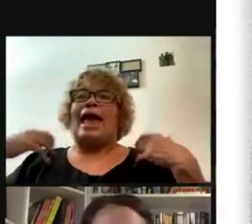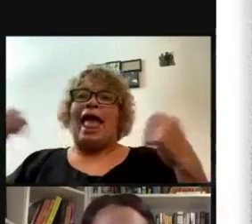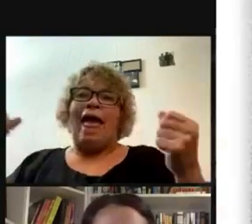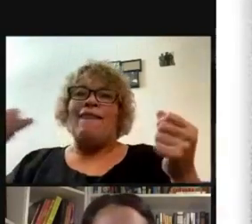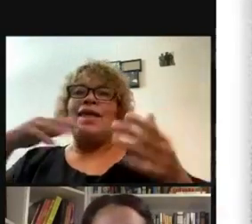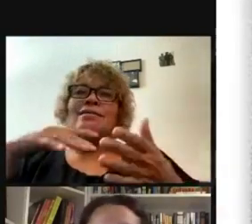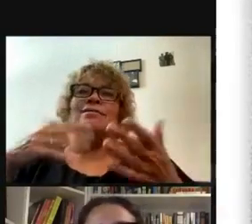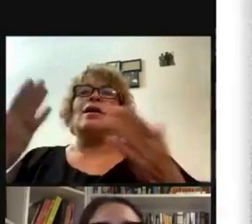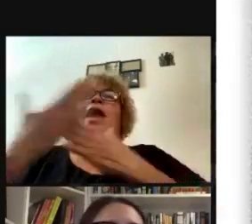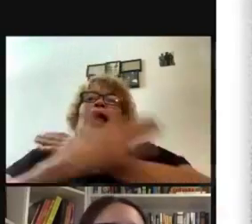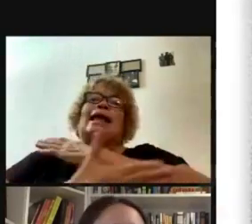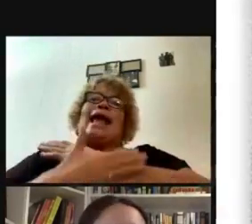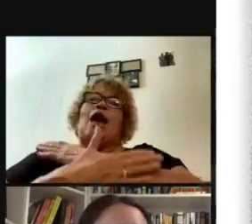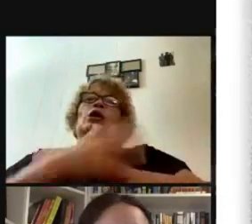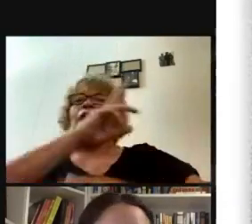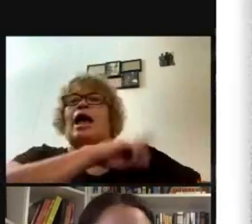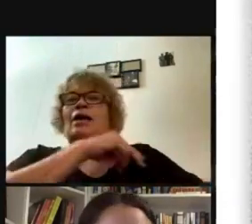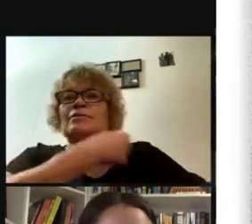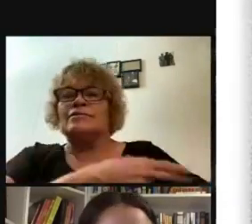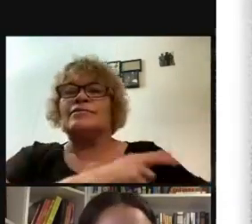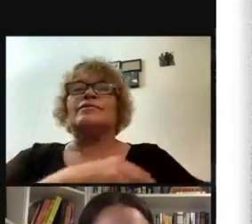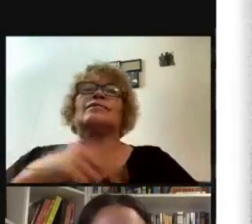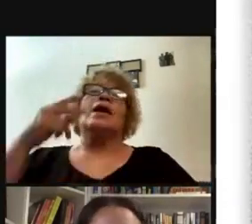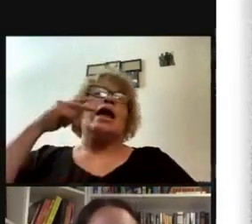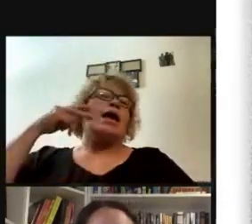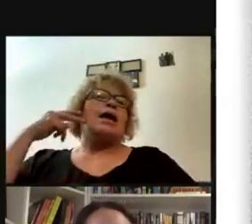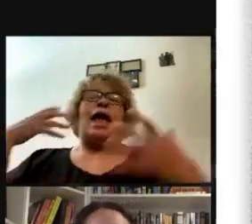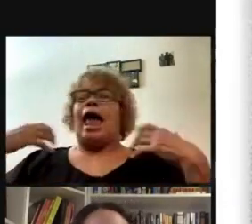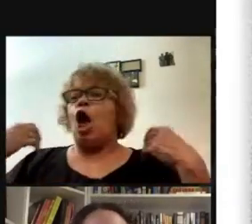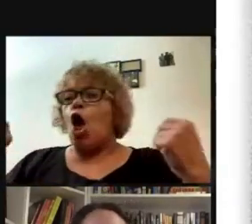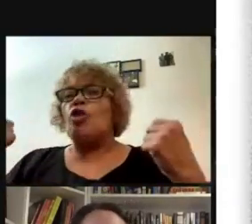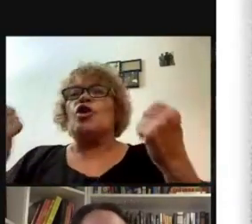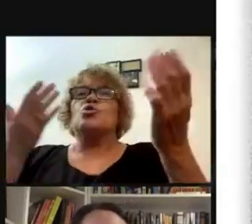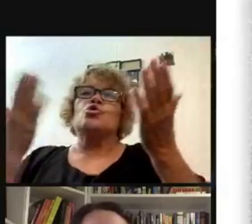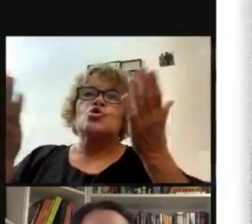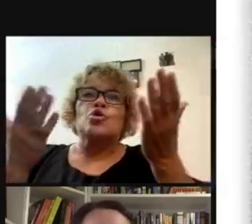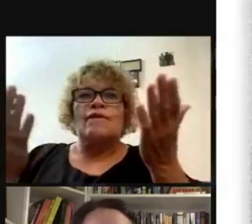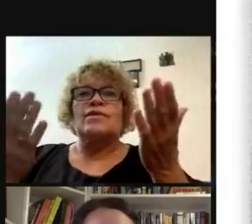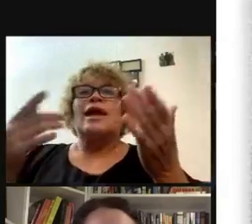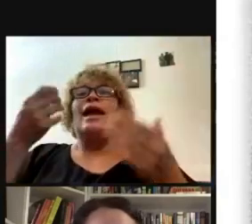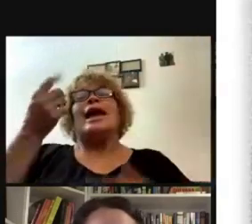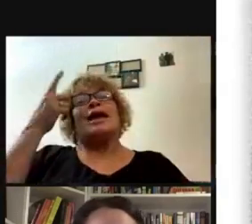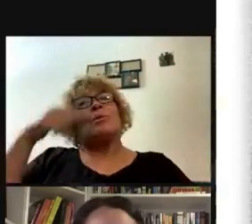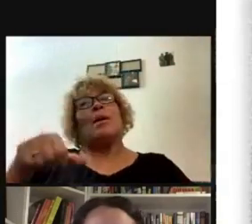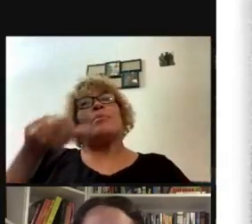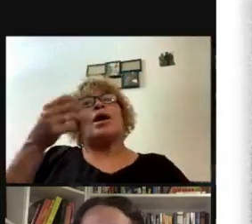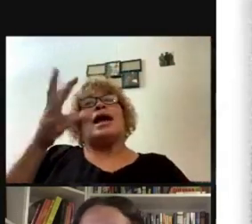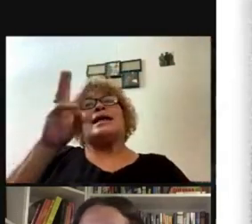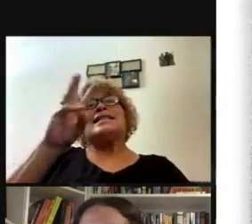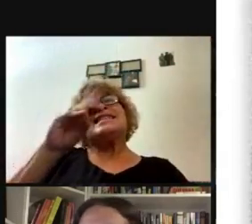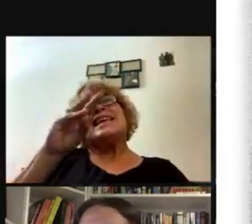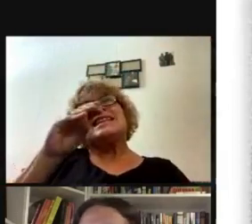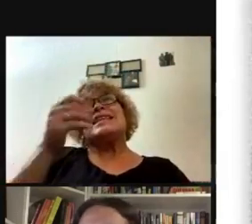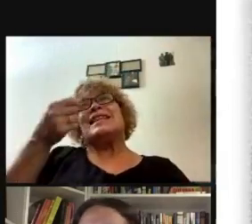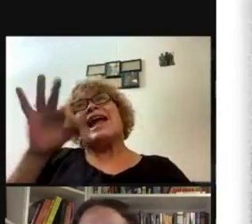county hospitals, Indian health service facilities. And in the 60s and 70s,